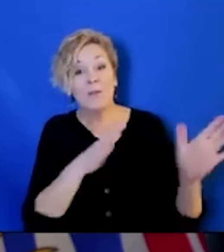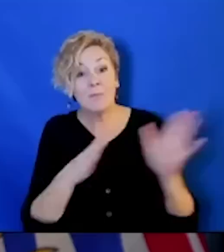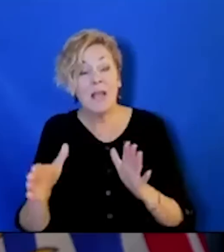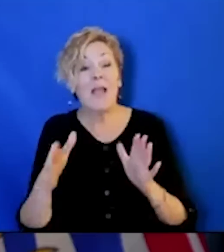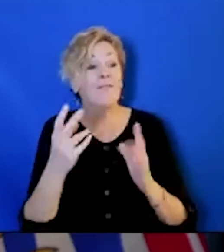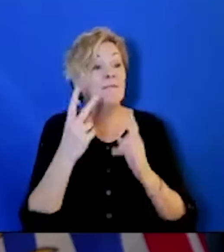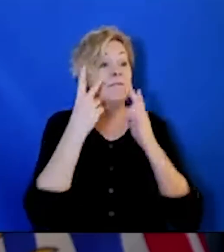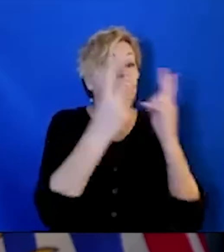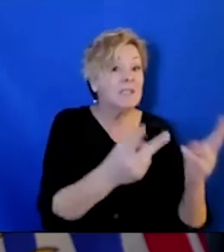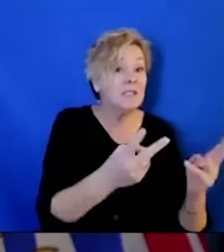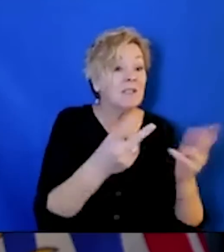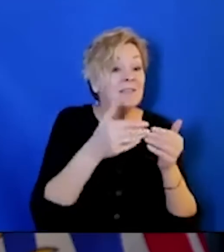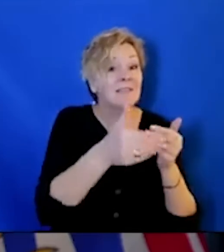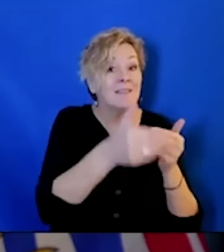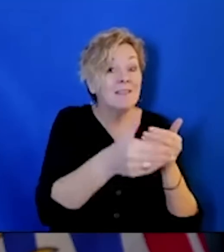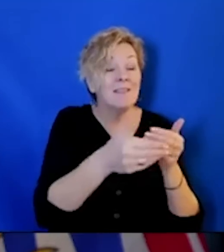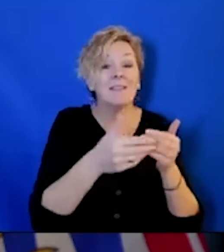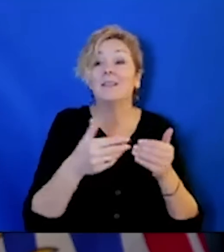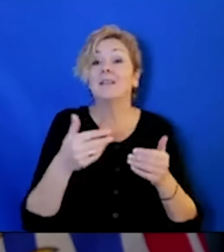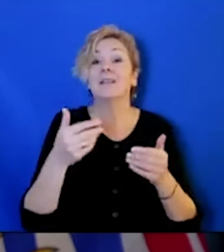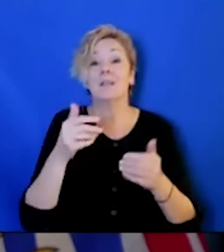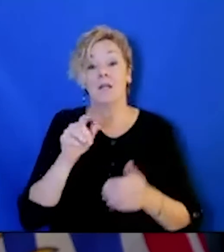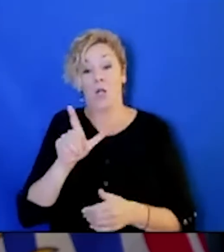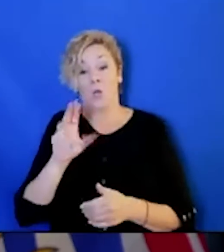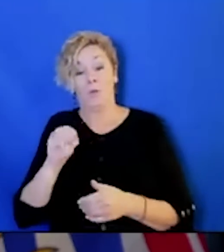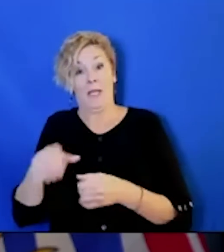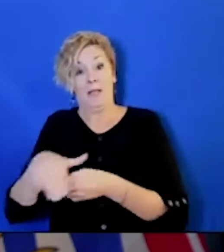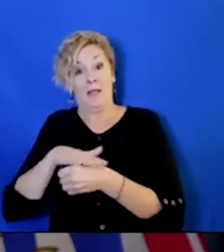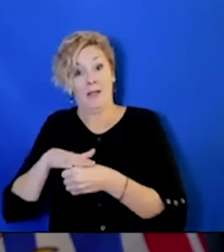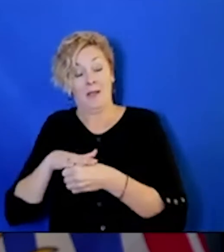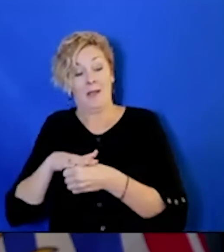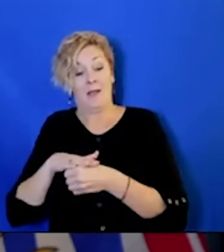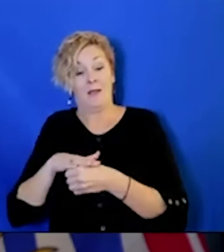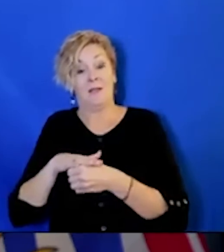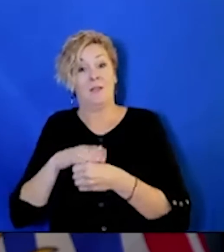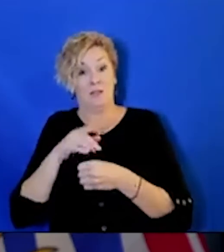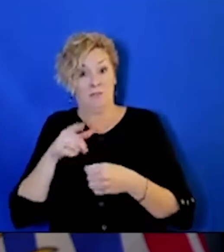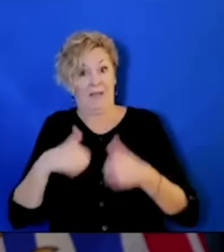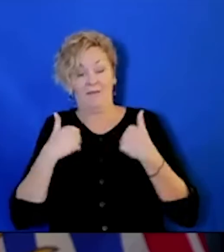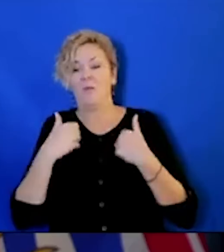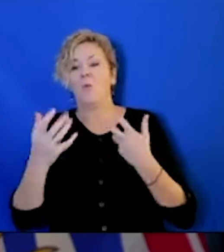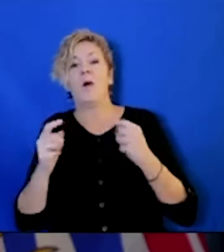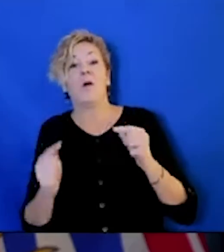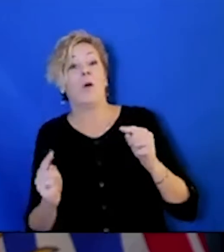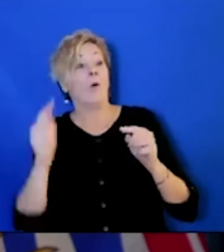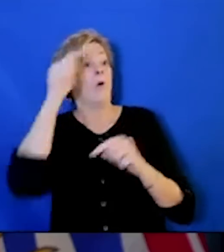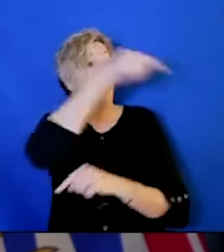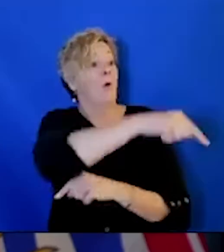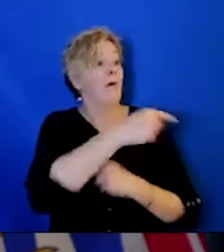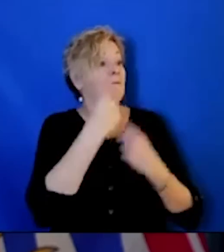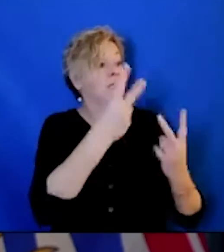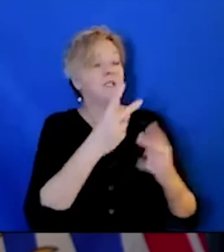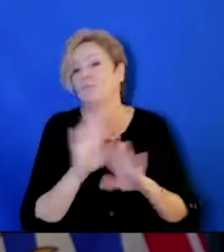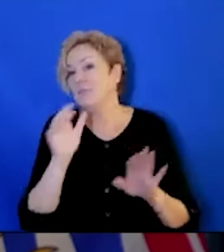going to visit friends or family outside of the region, now's the time to postpone those. Do it at a time when it